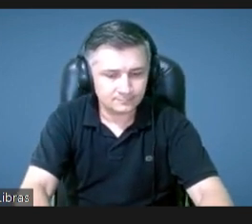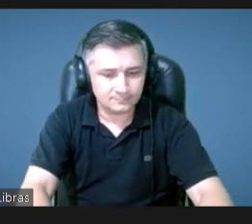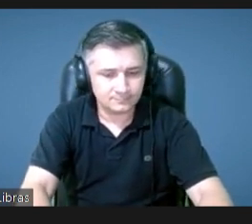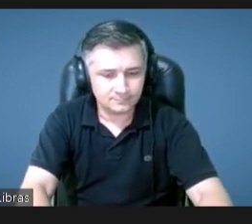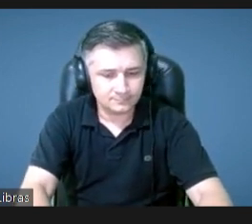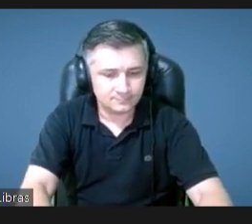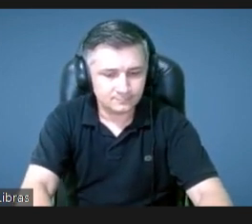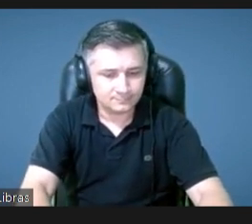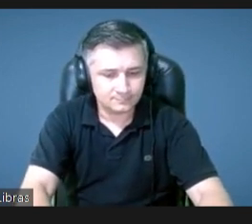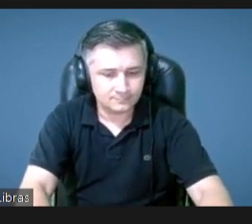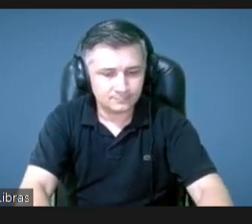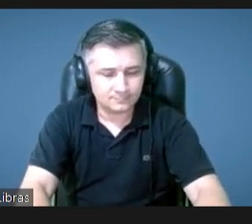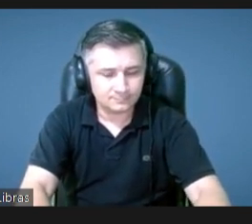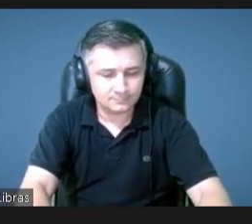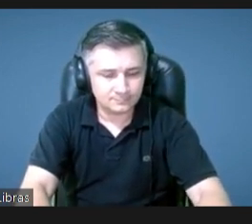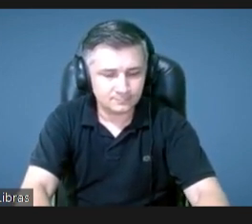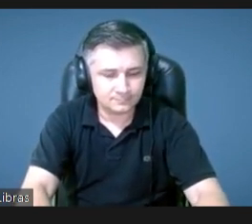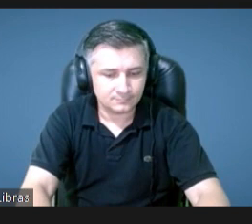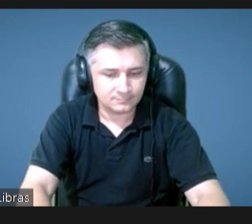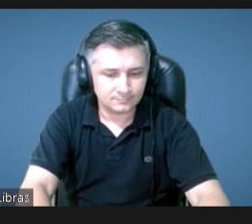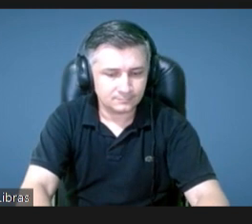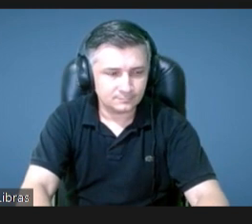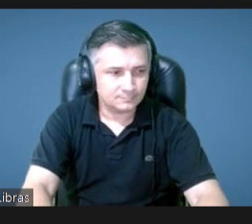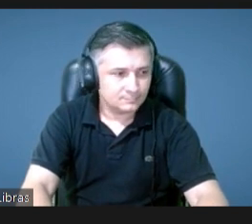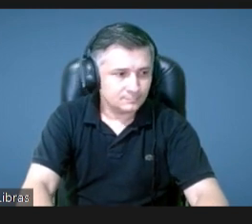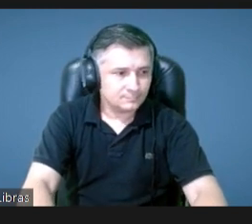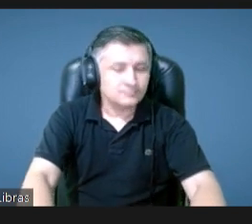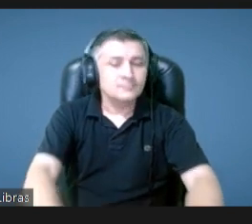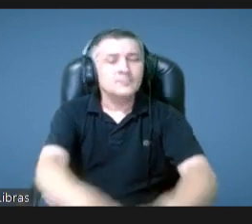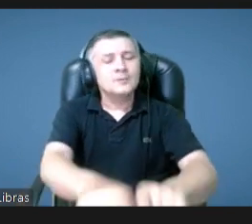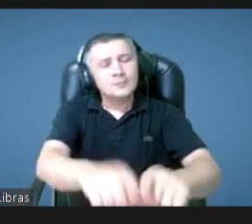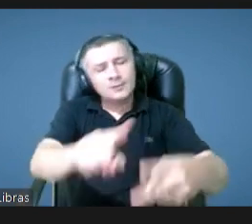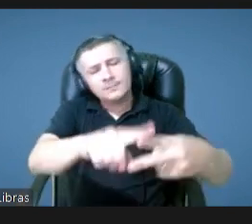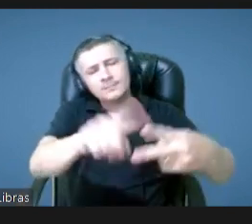Good afternoon. I have two questions.